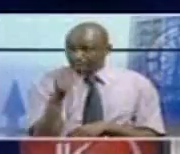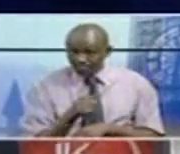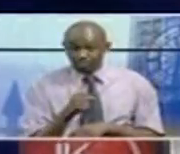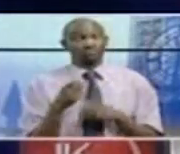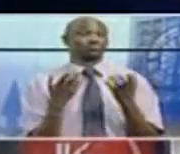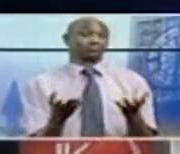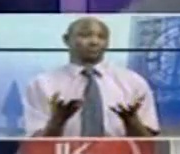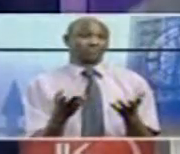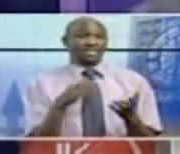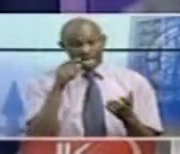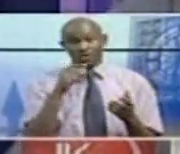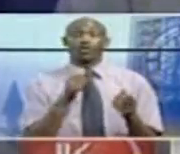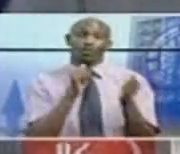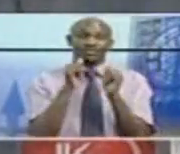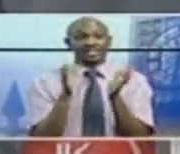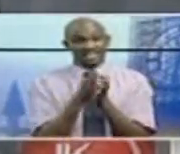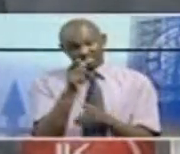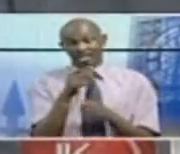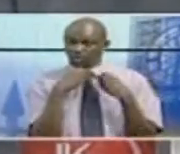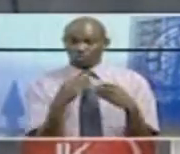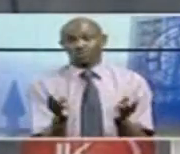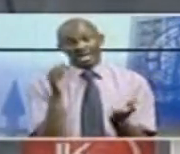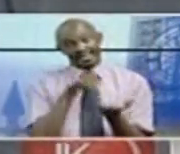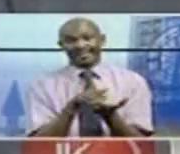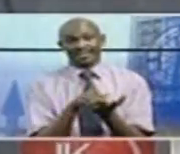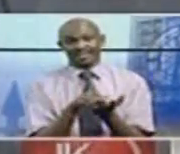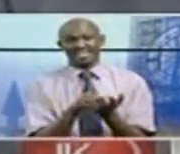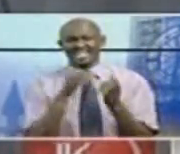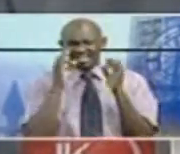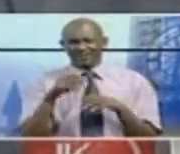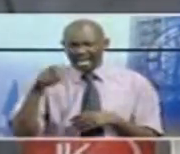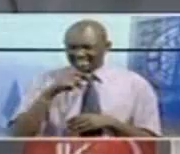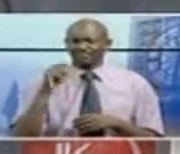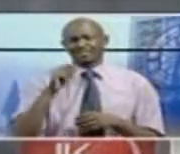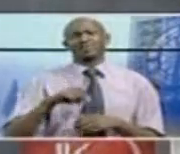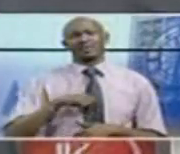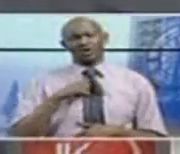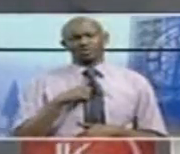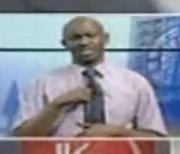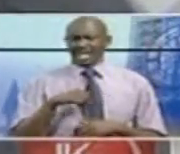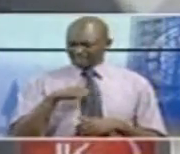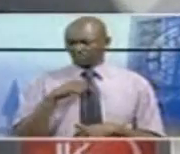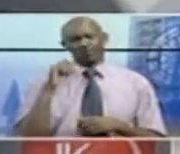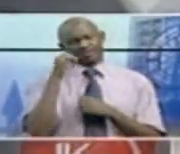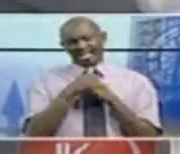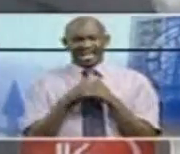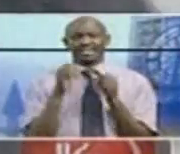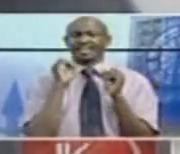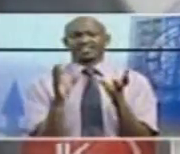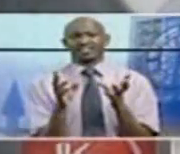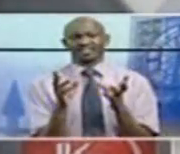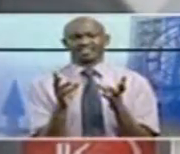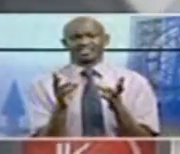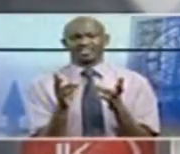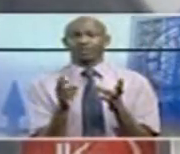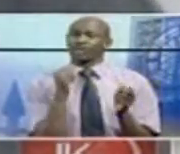contesting and losing another election. If we are not to be proud of who we are as a country, then